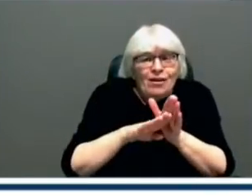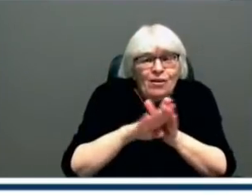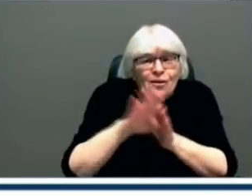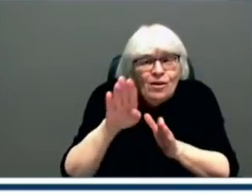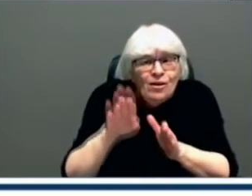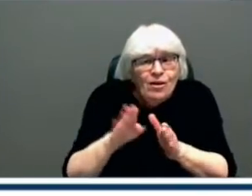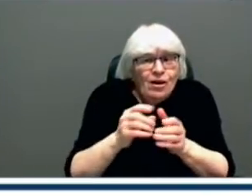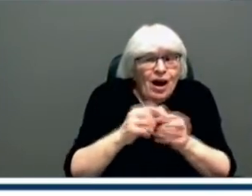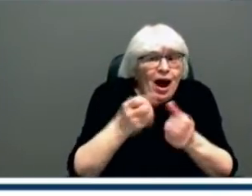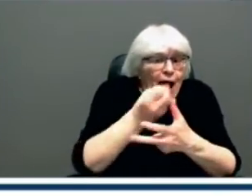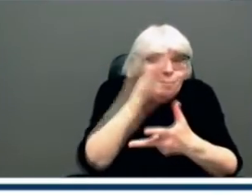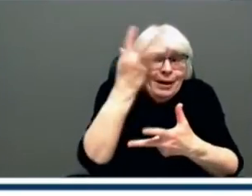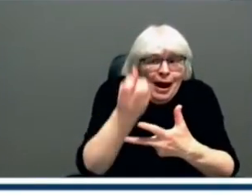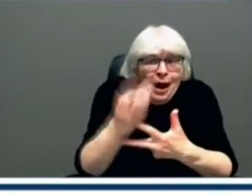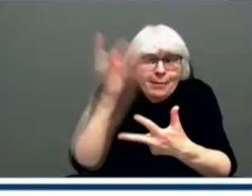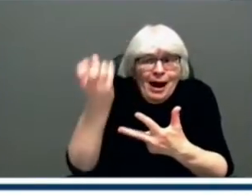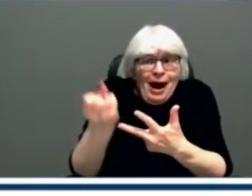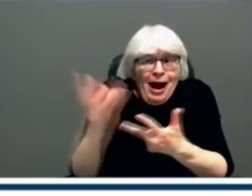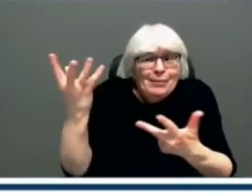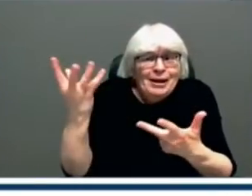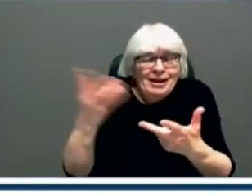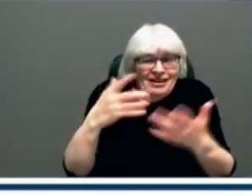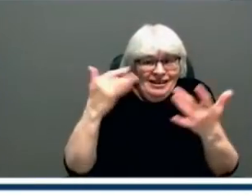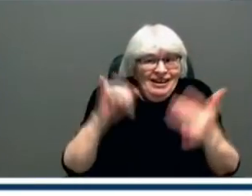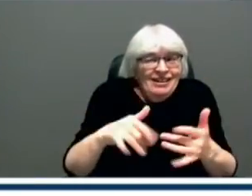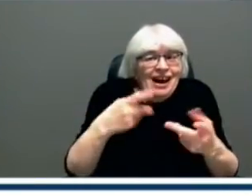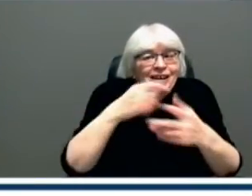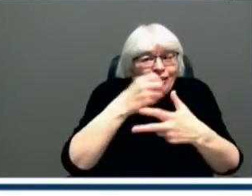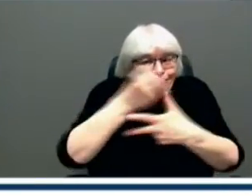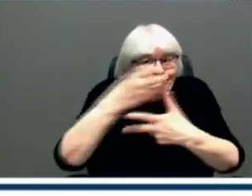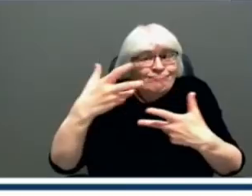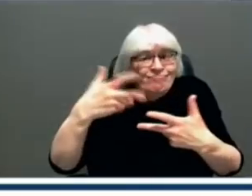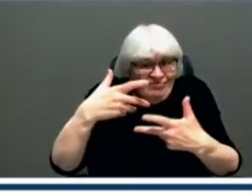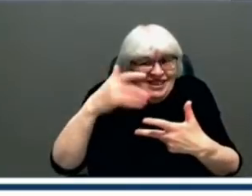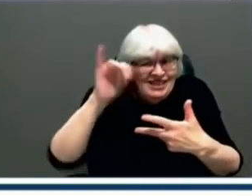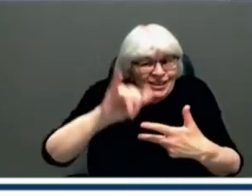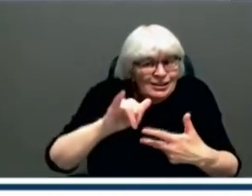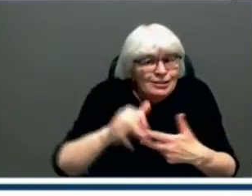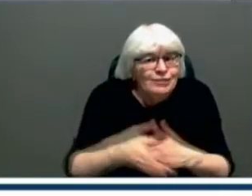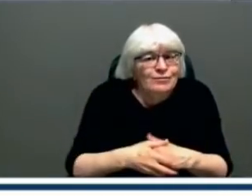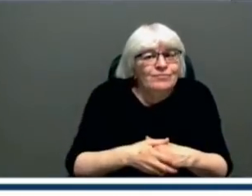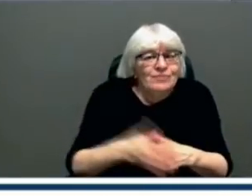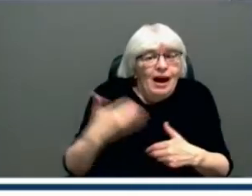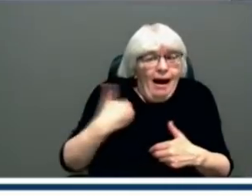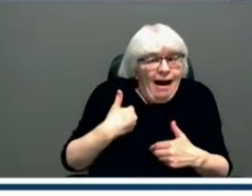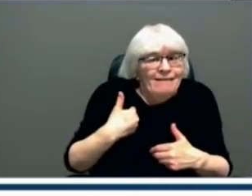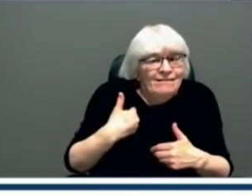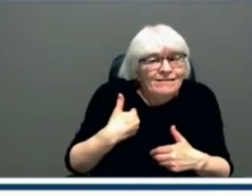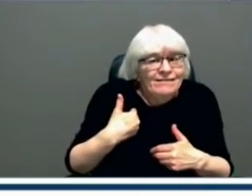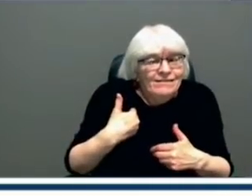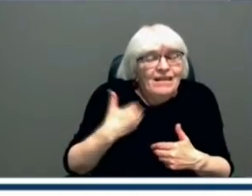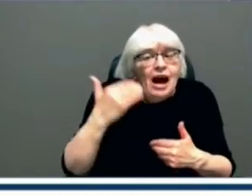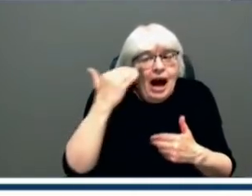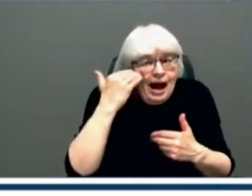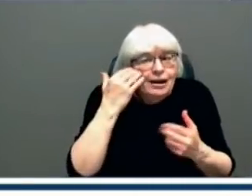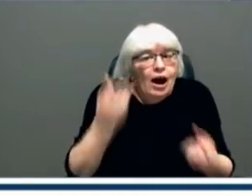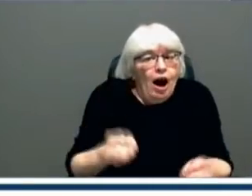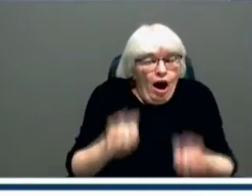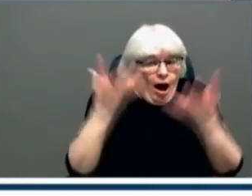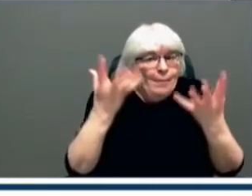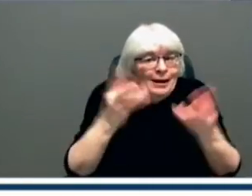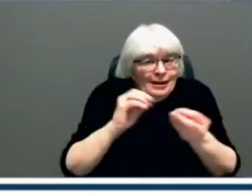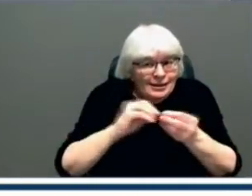different. So we'll have the absolute number and then the case fatality rate,